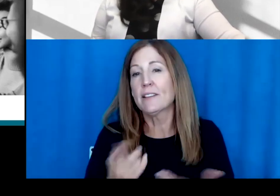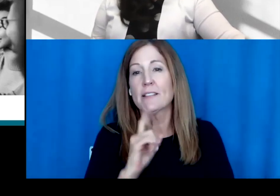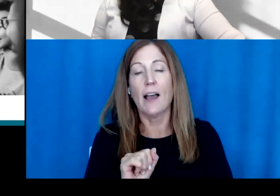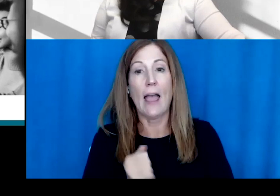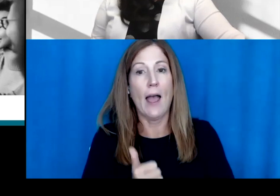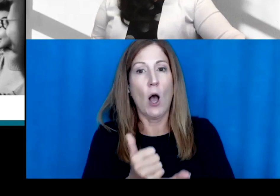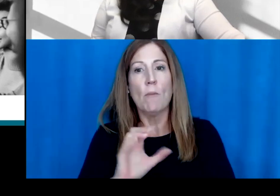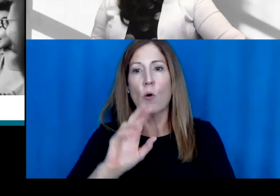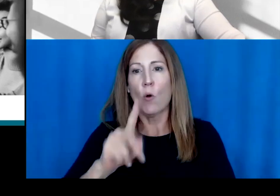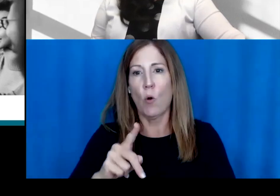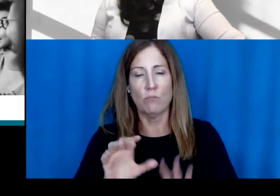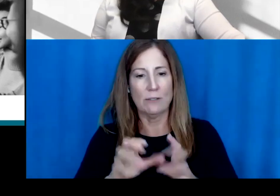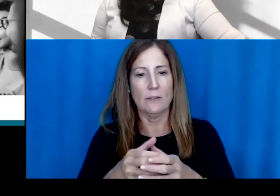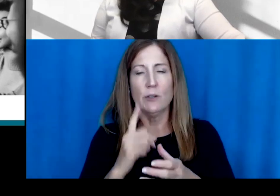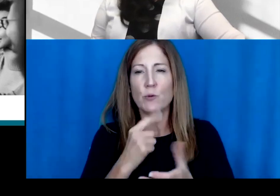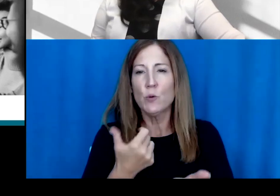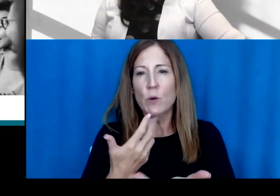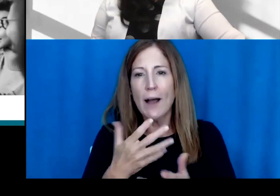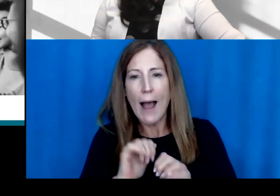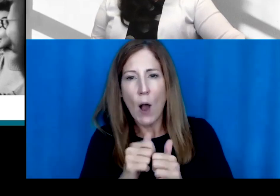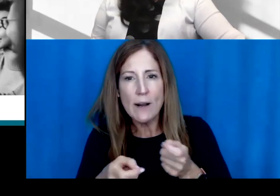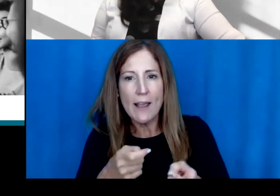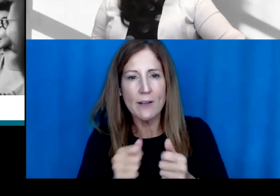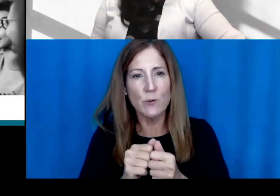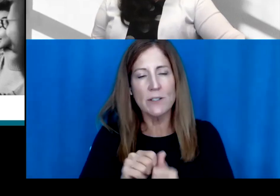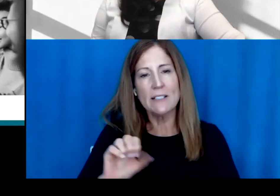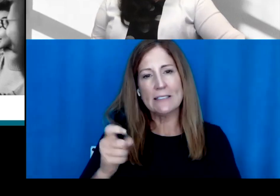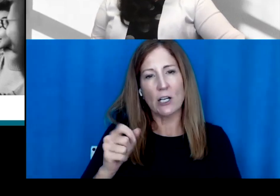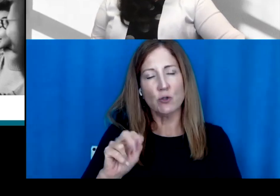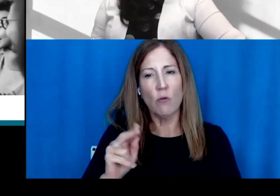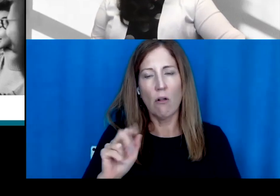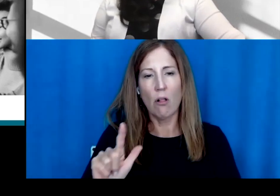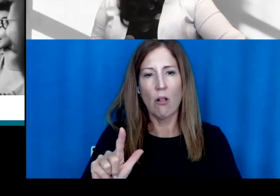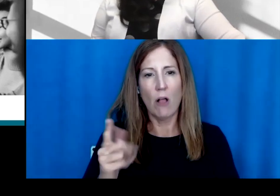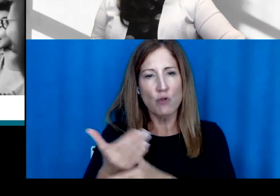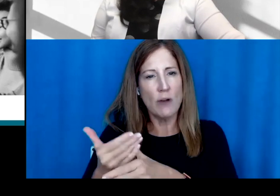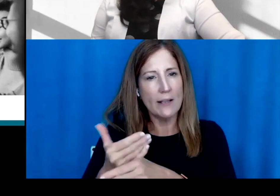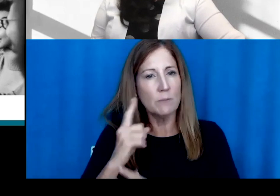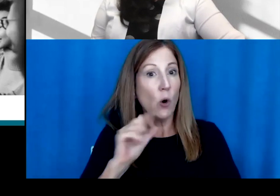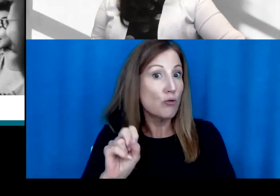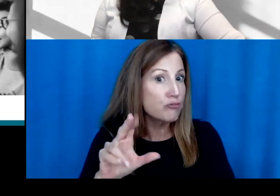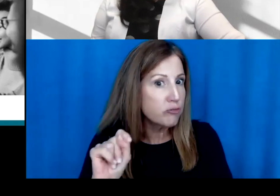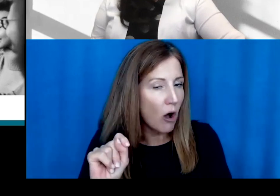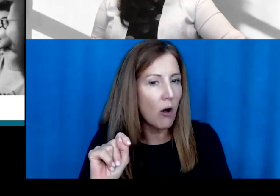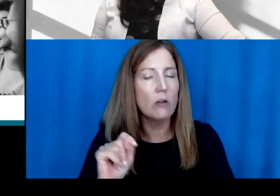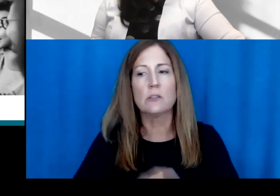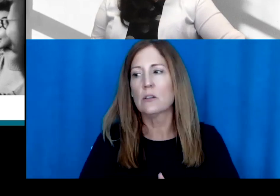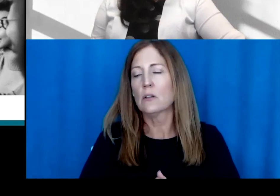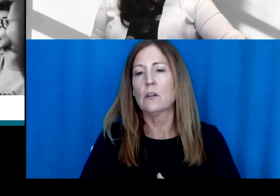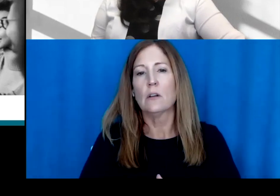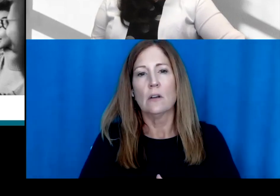sector to navigate how to handle the issues of sexual harassment and assault so they can improve and